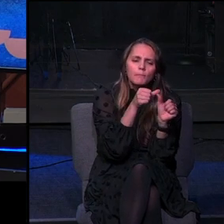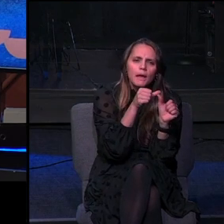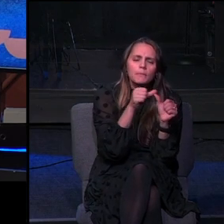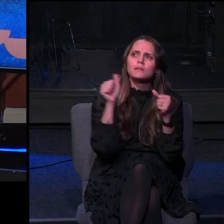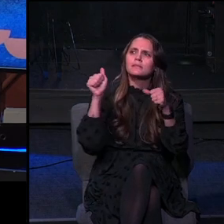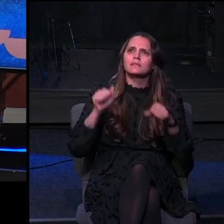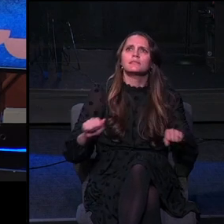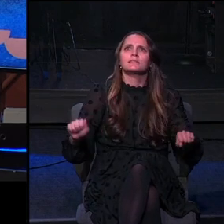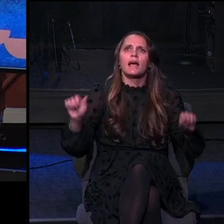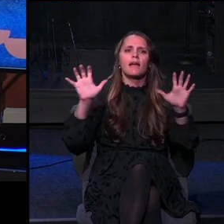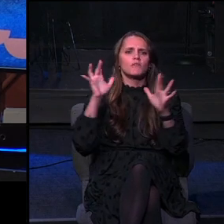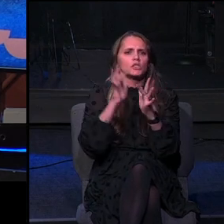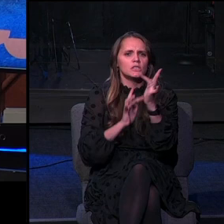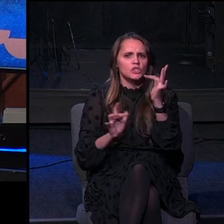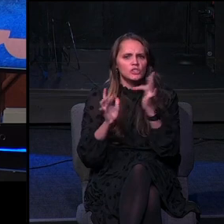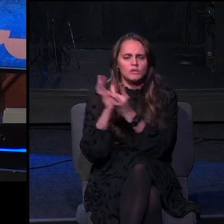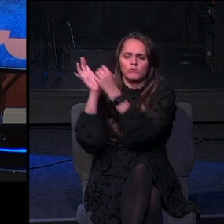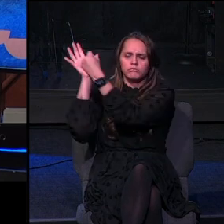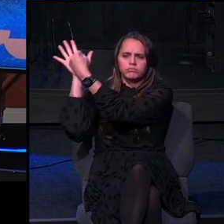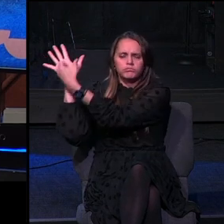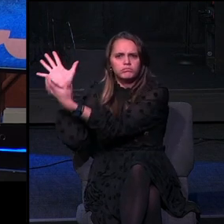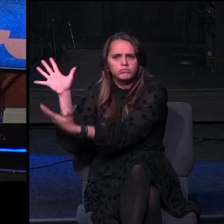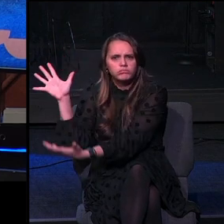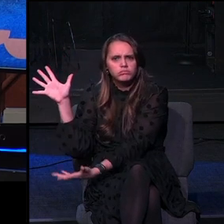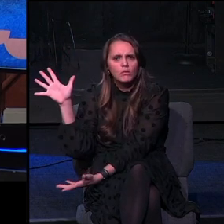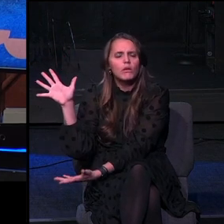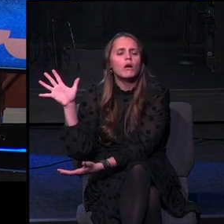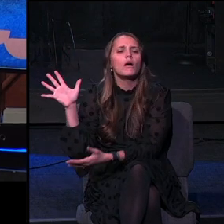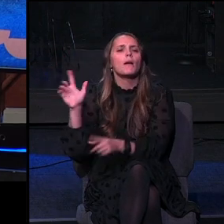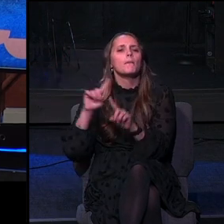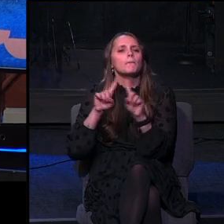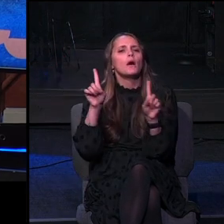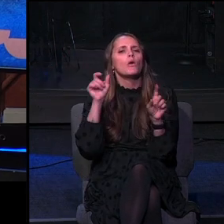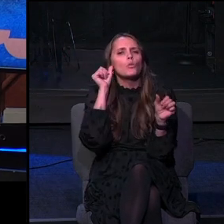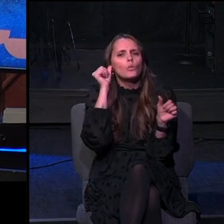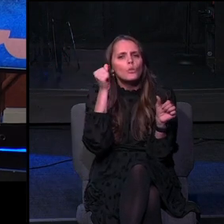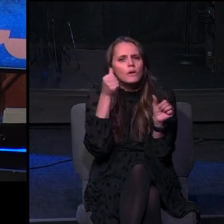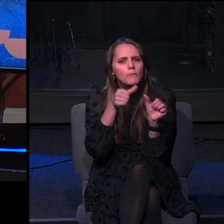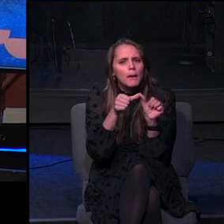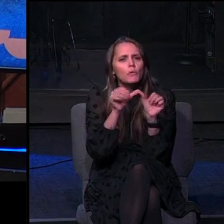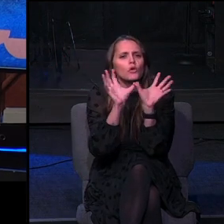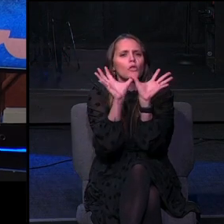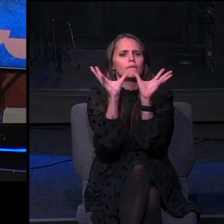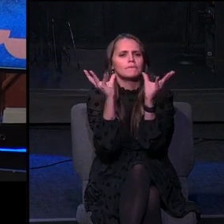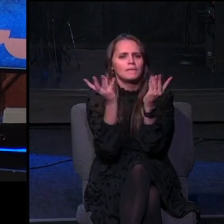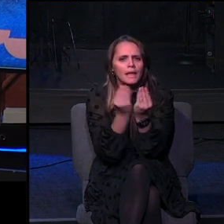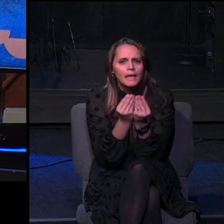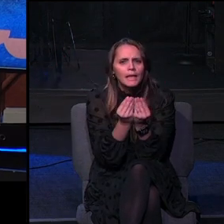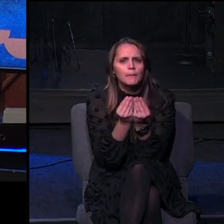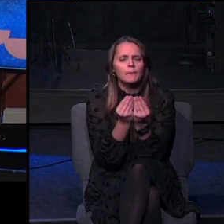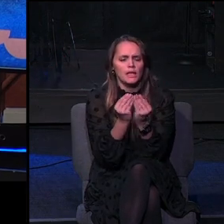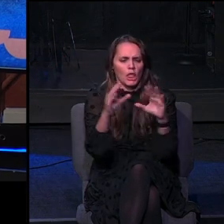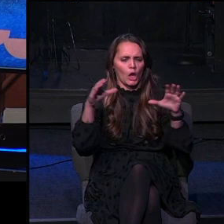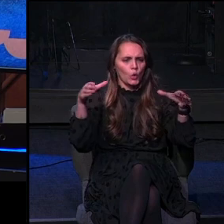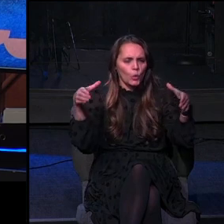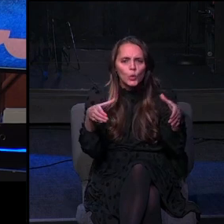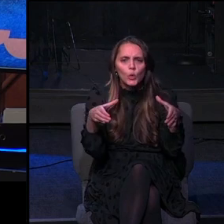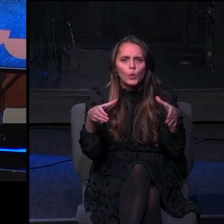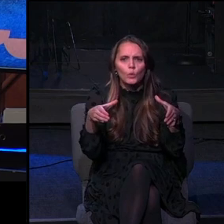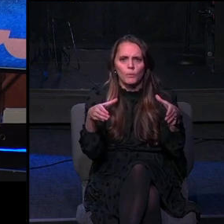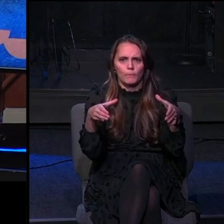Jesus made on the cross, but we remember the family, the called out group, the